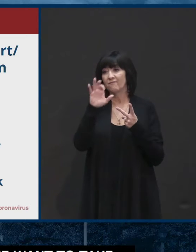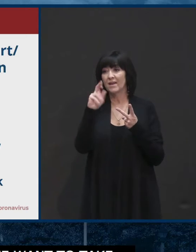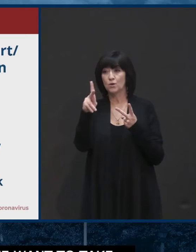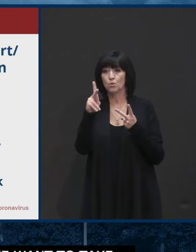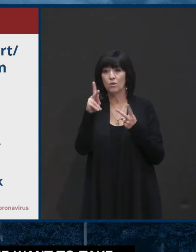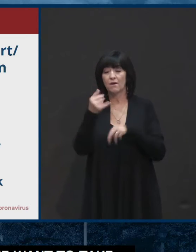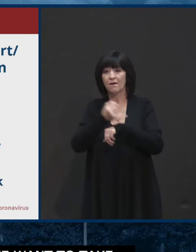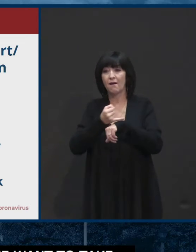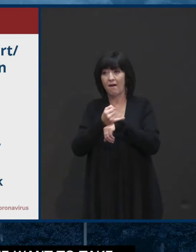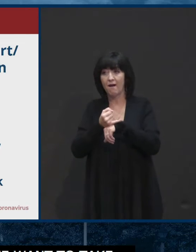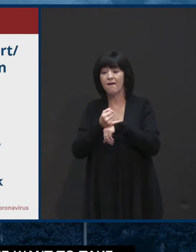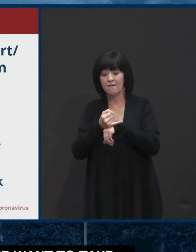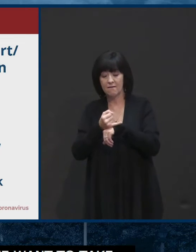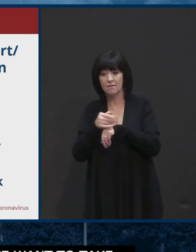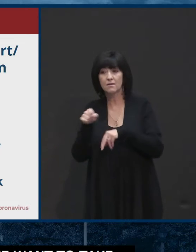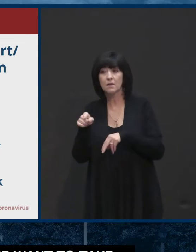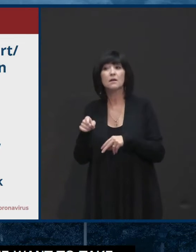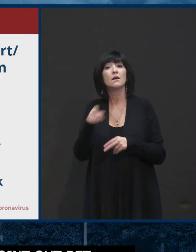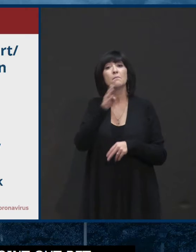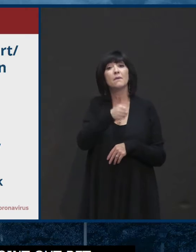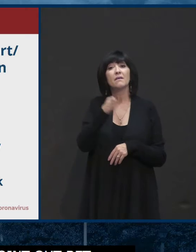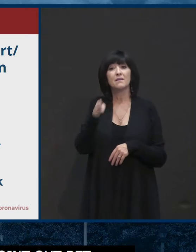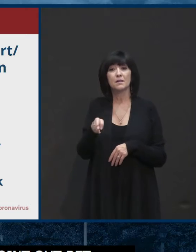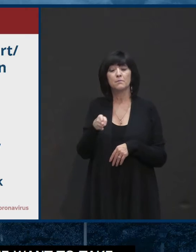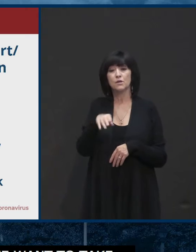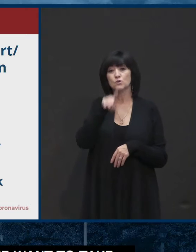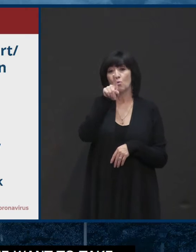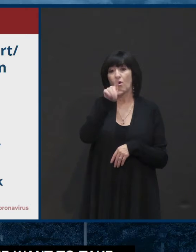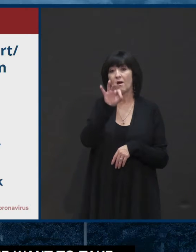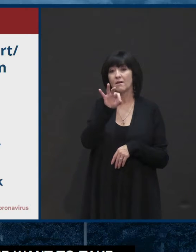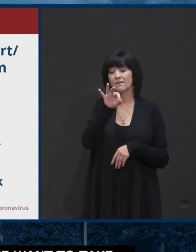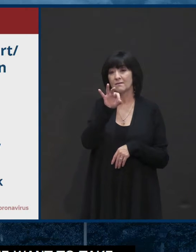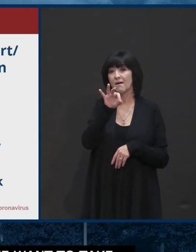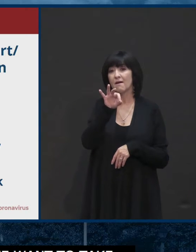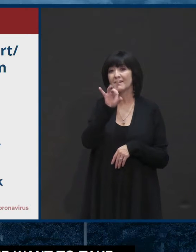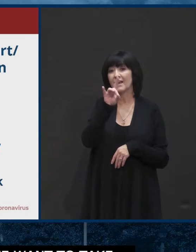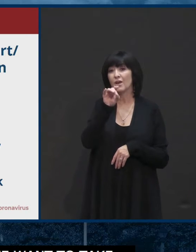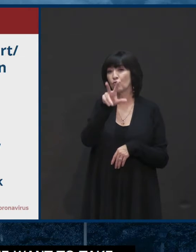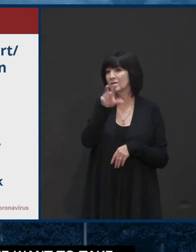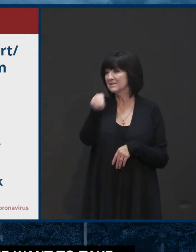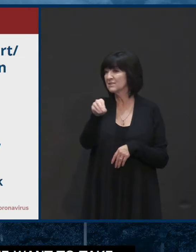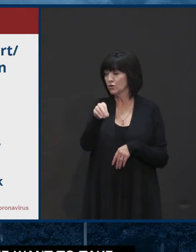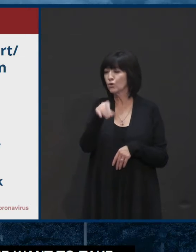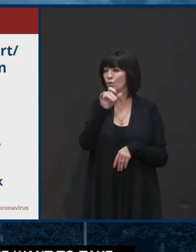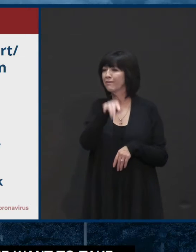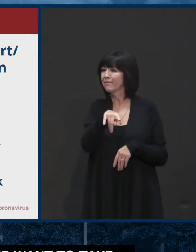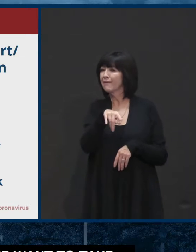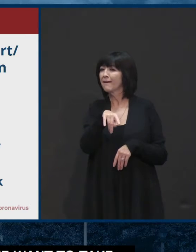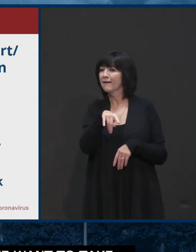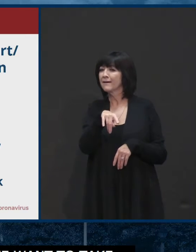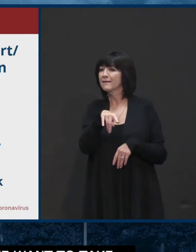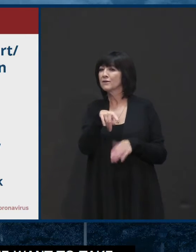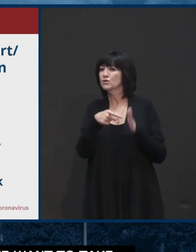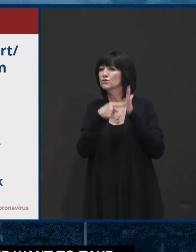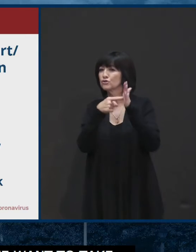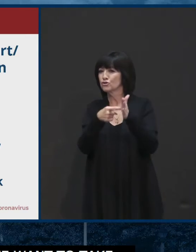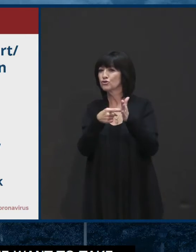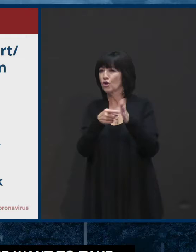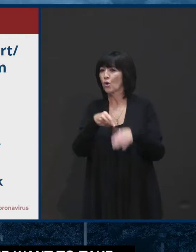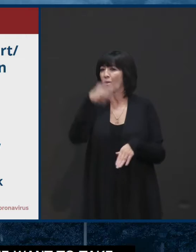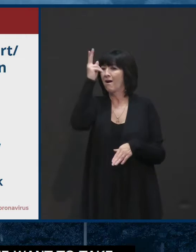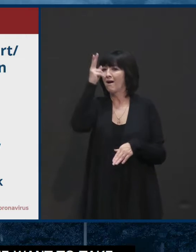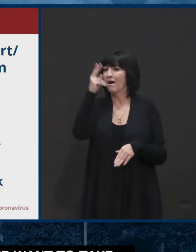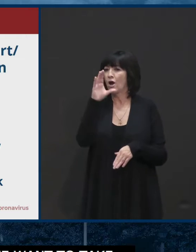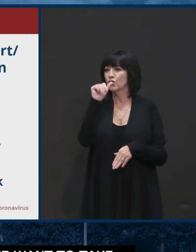19930, which for the last couple of weeks has popped up there as having higher case rates